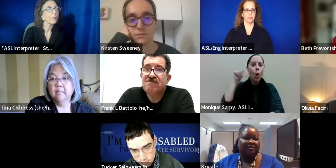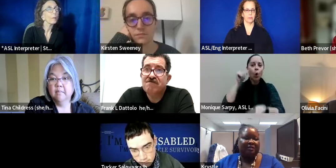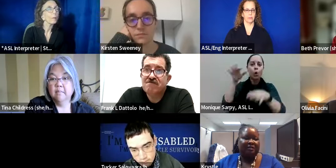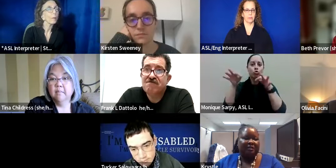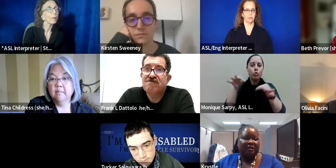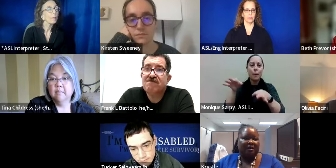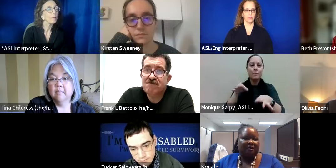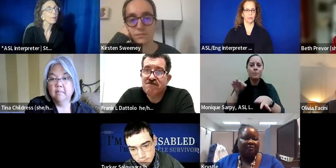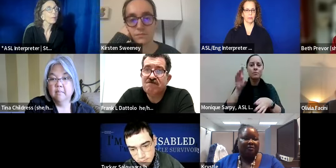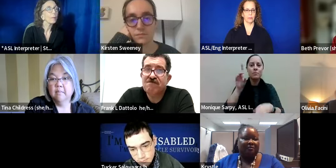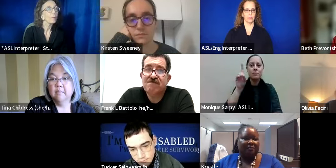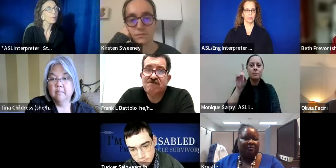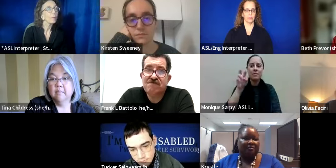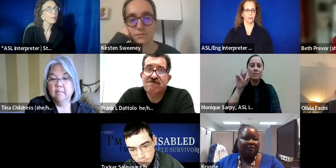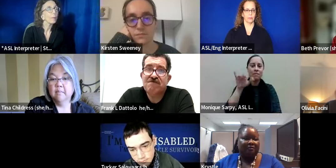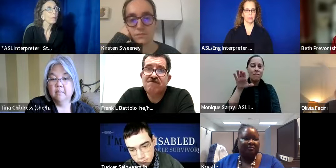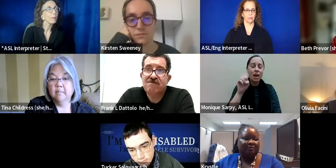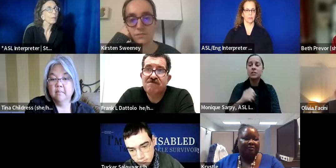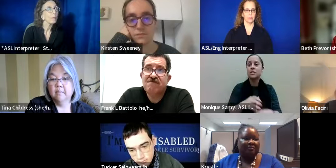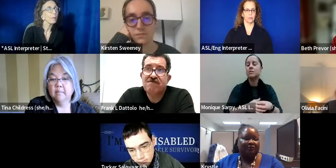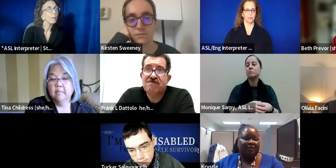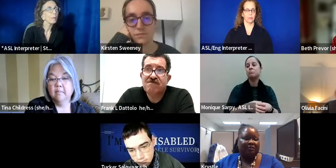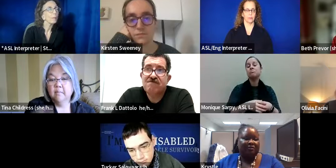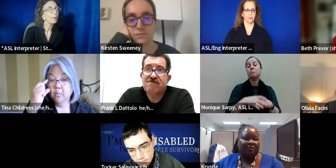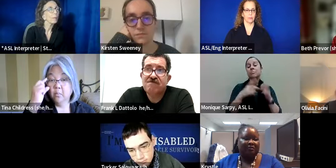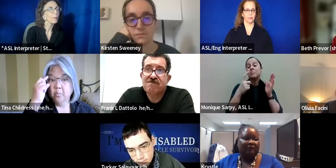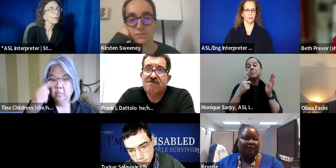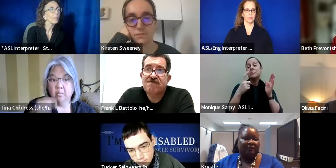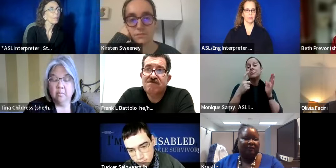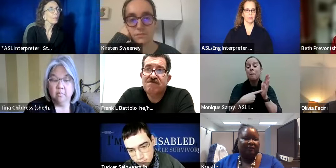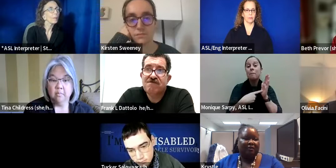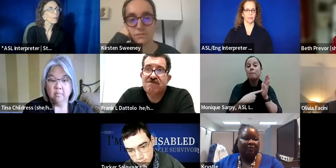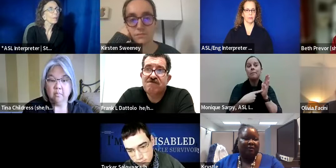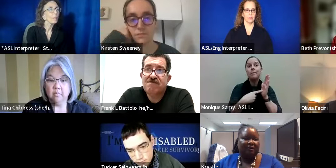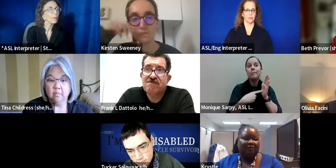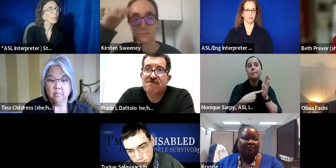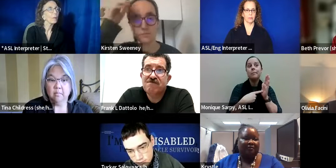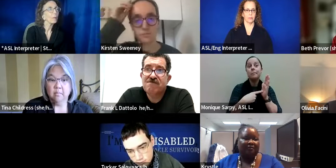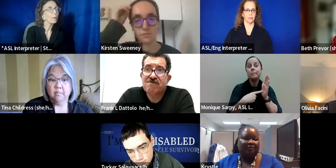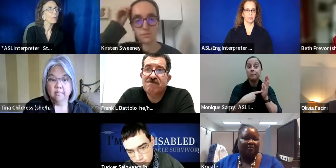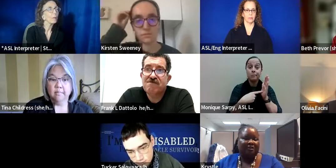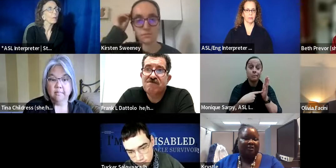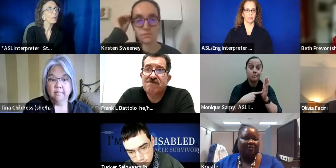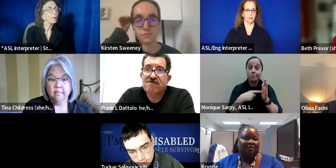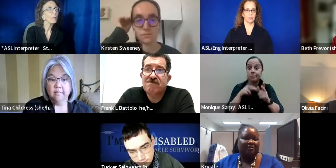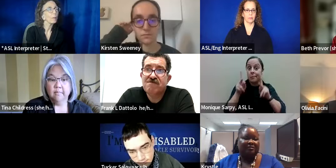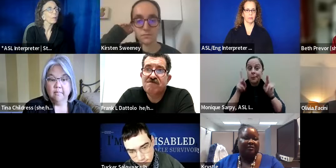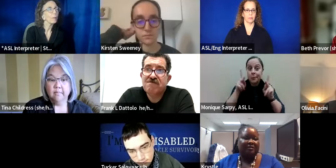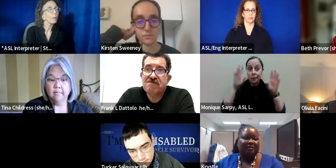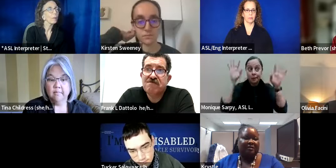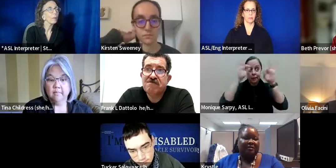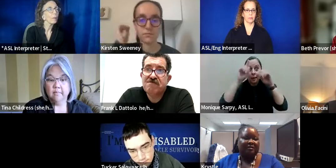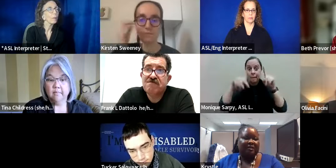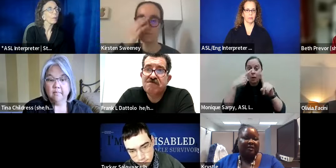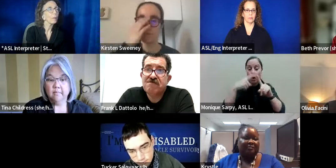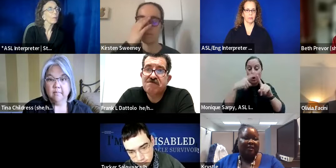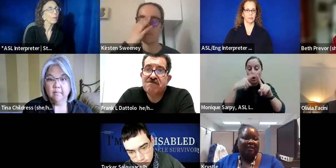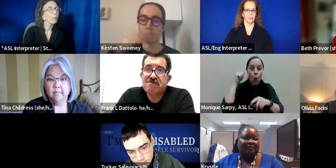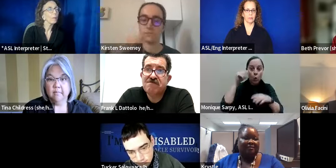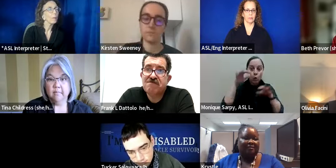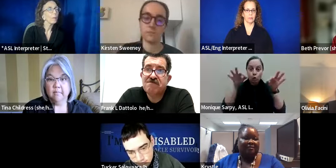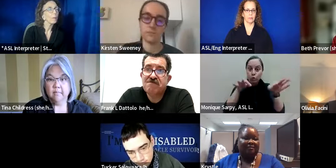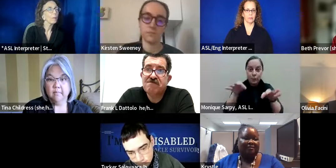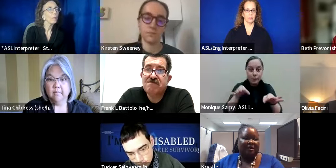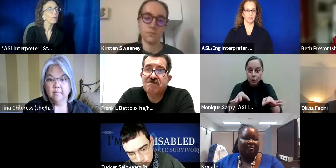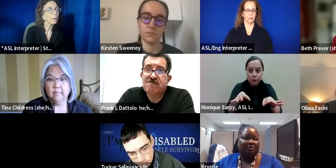devices. Sometimes when some venues don't even know what audio description is, I may